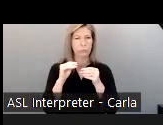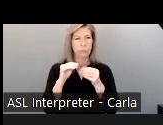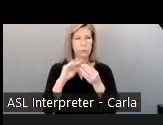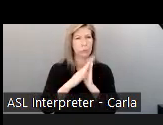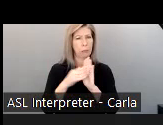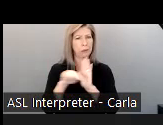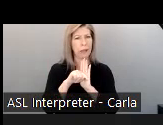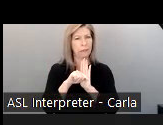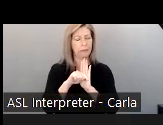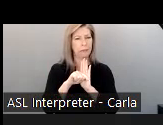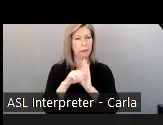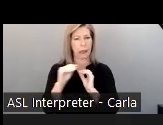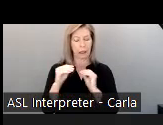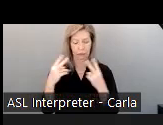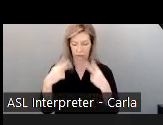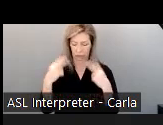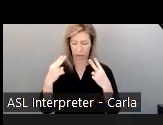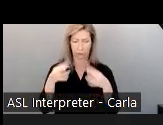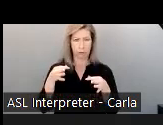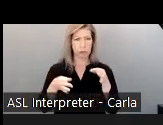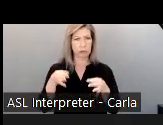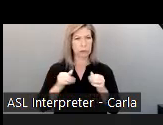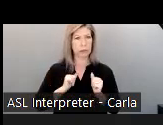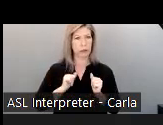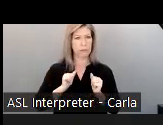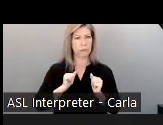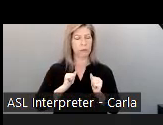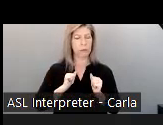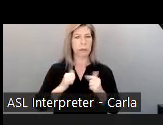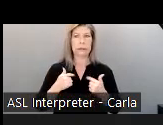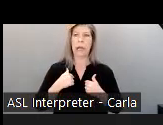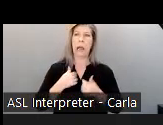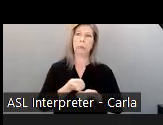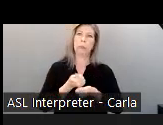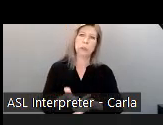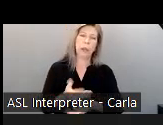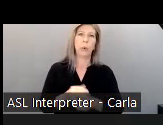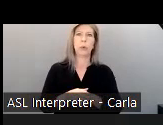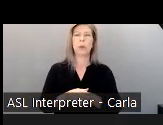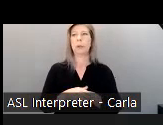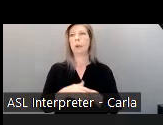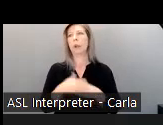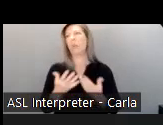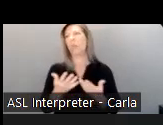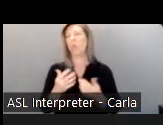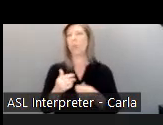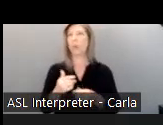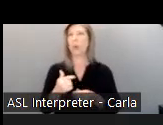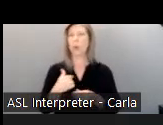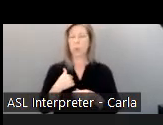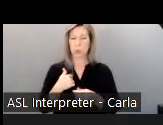for feeling, quote, burnt out or having really strong